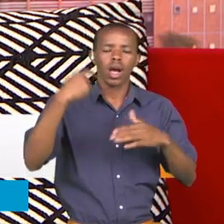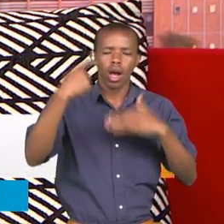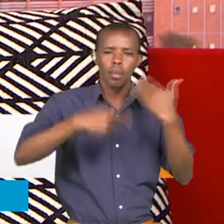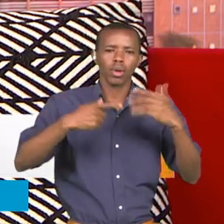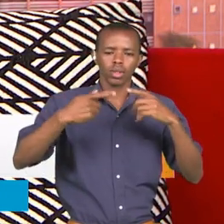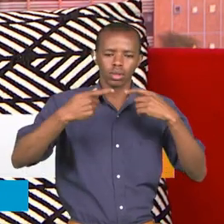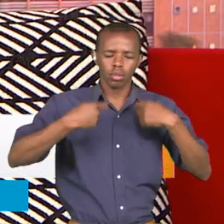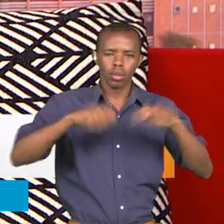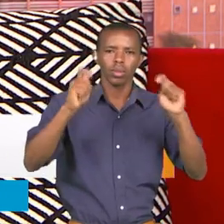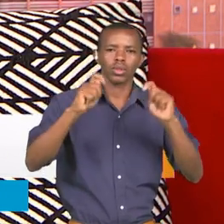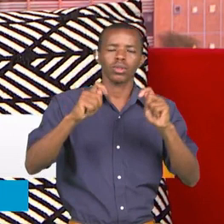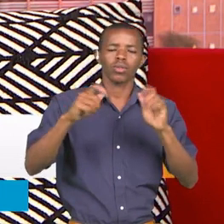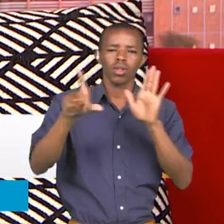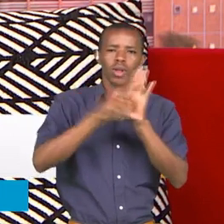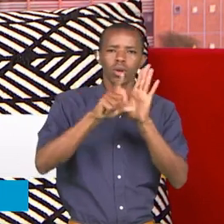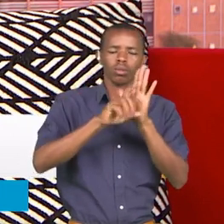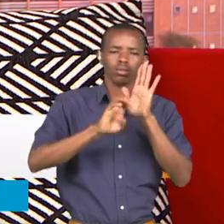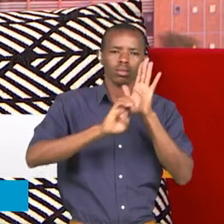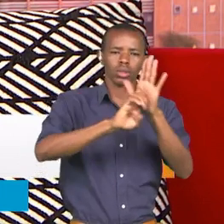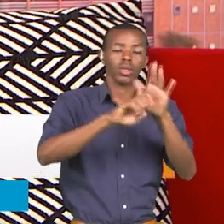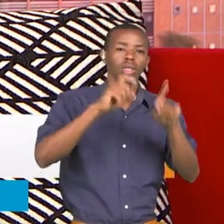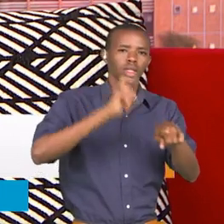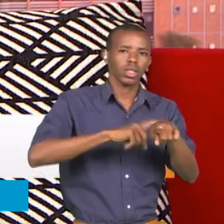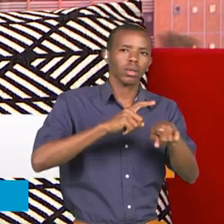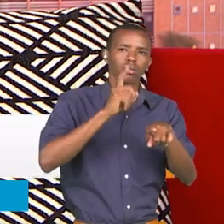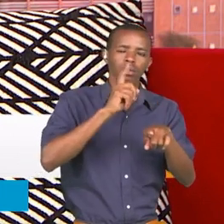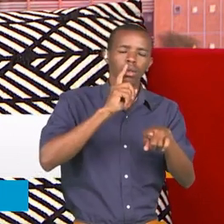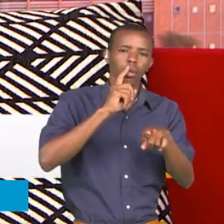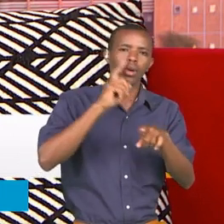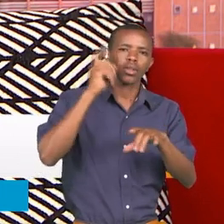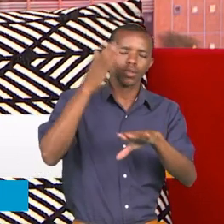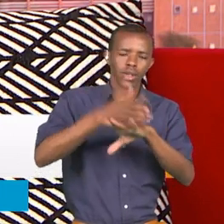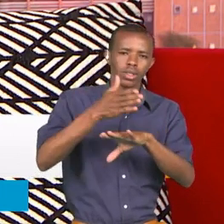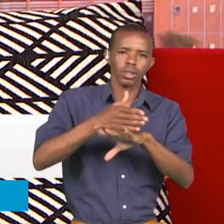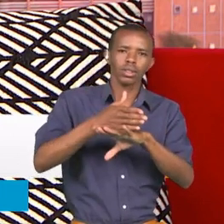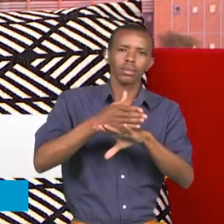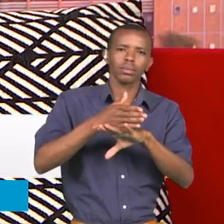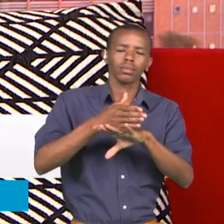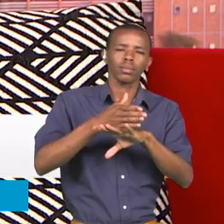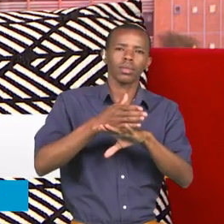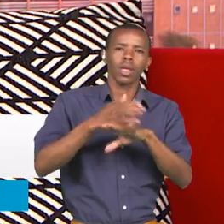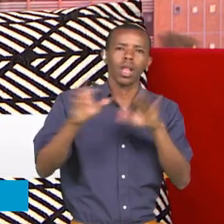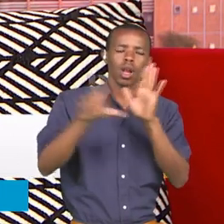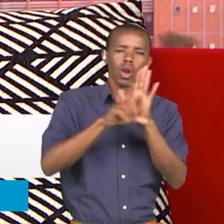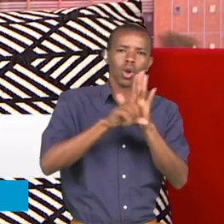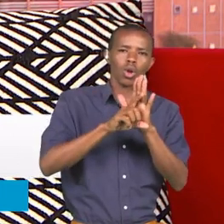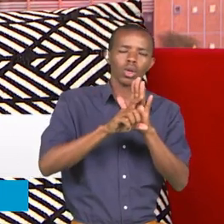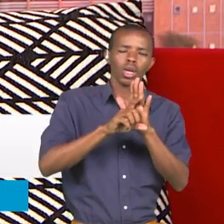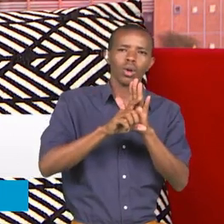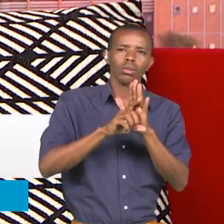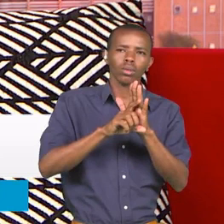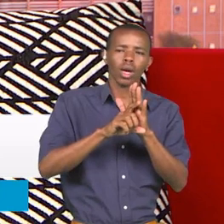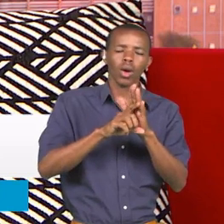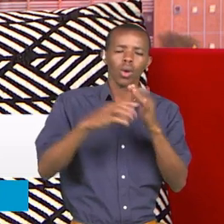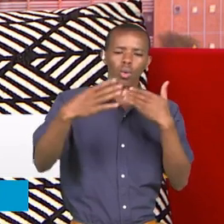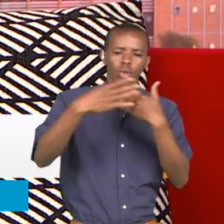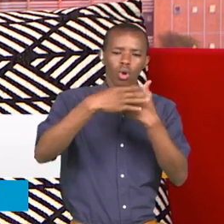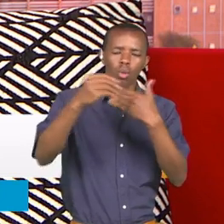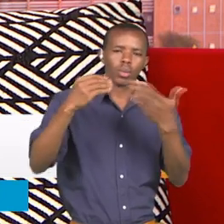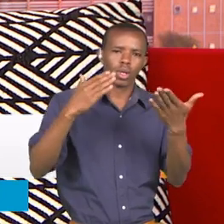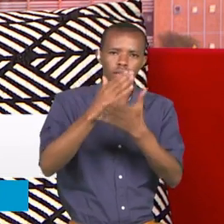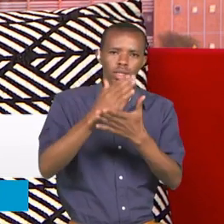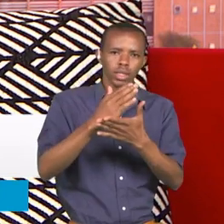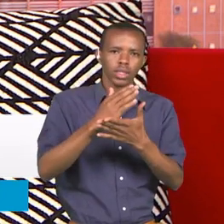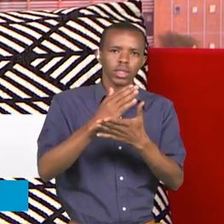laws. Okay. So, for example, when you talk about plagiarism, there are laws dealing with copyright. Absolutely. Yeah. Yeah.